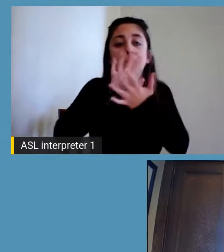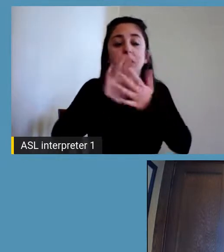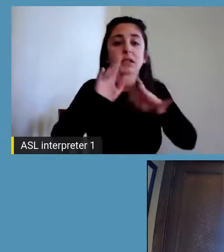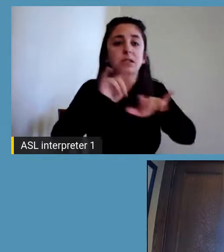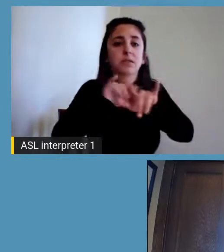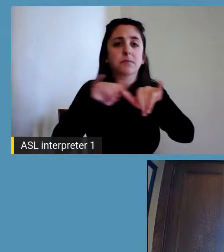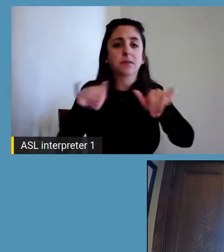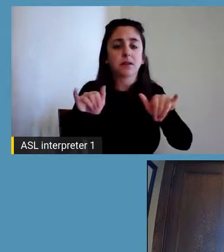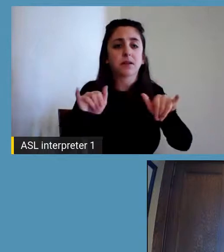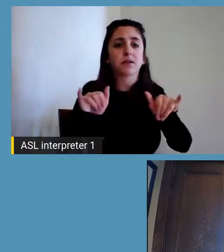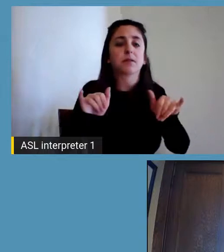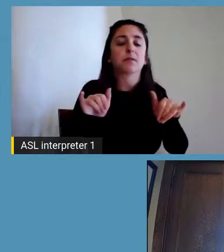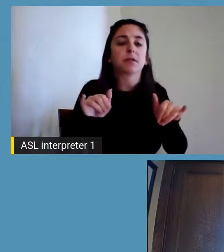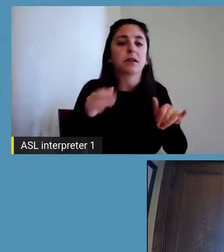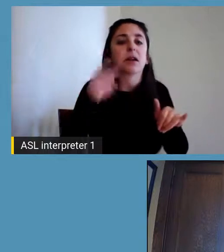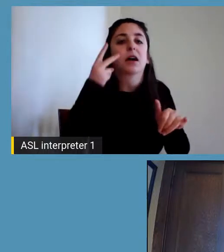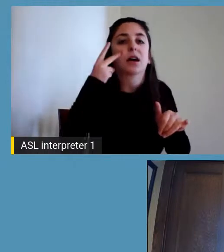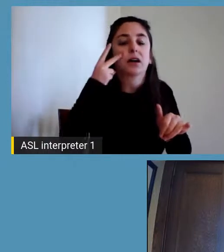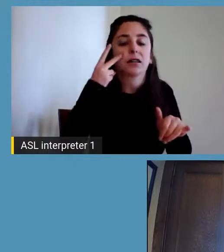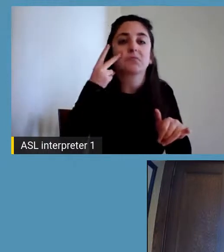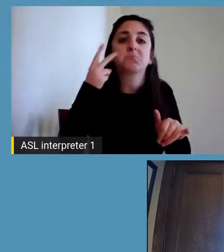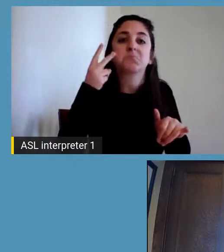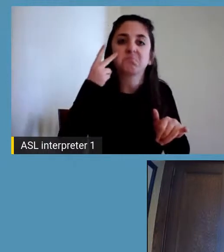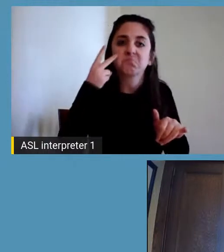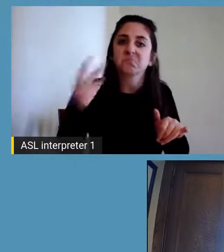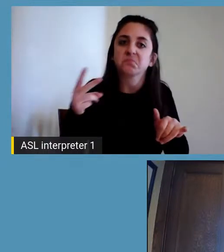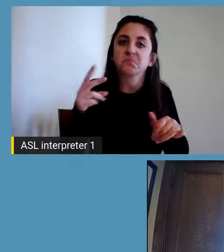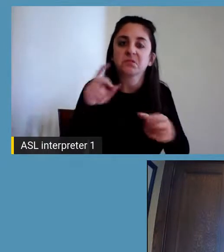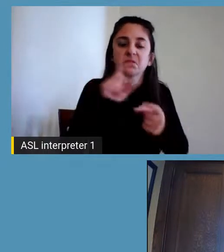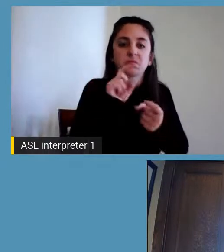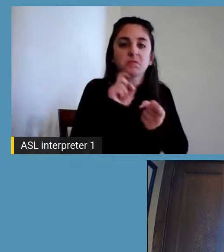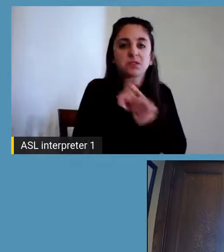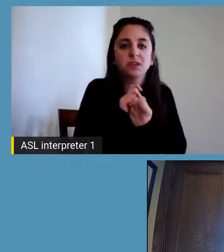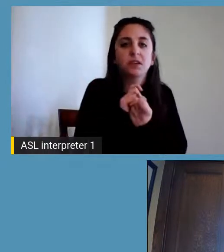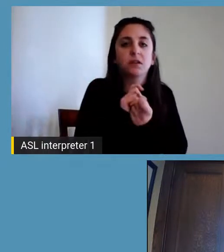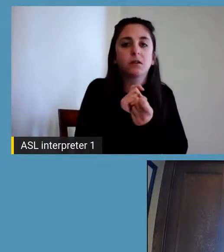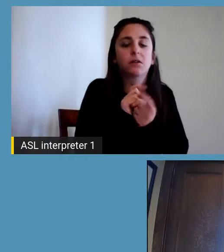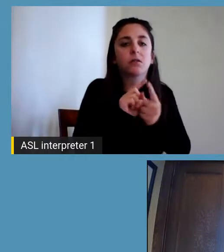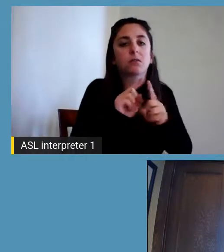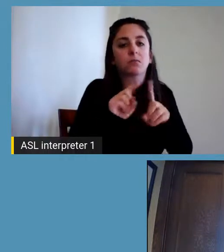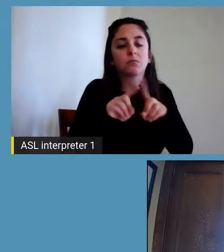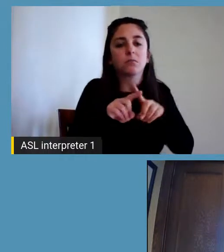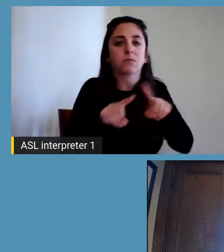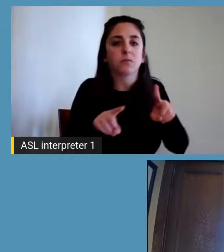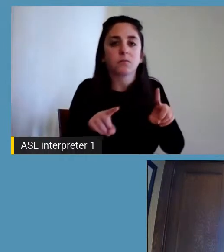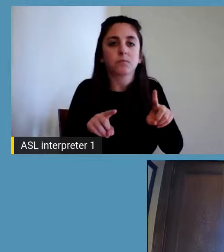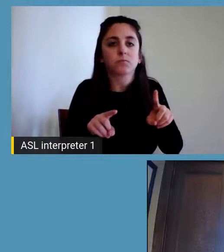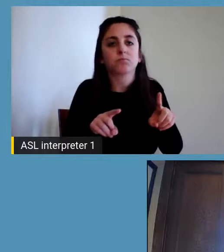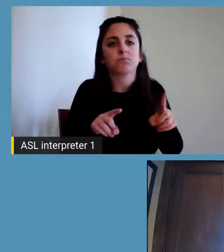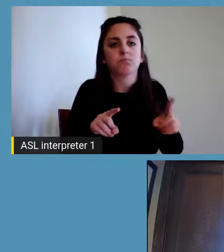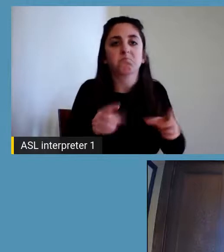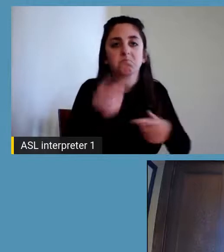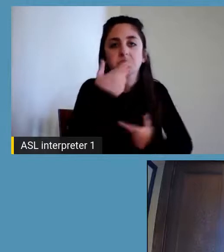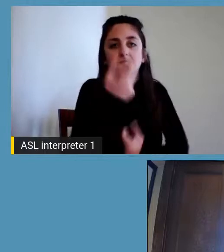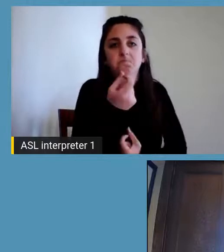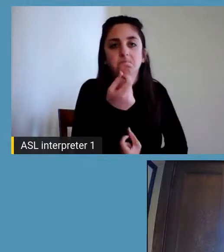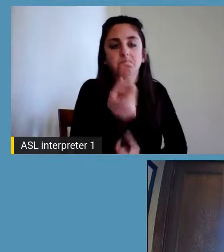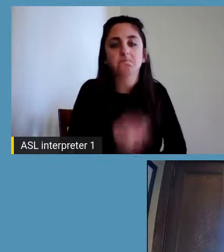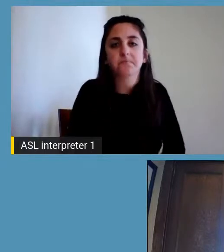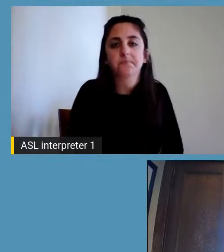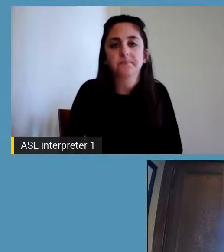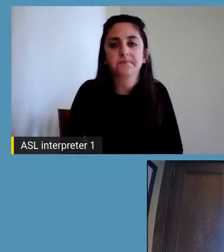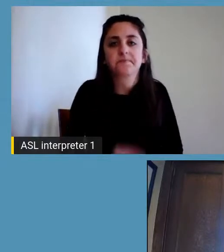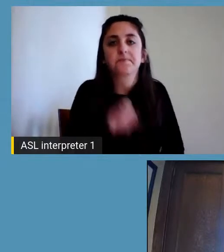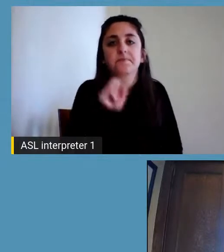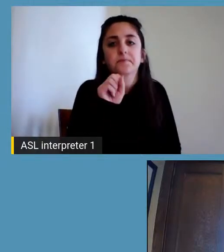wall's 14 feet. How long is that wall? It says 14 feet. So that's very interesting. So